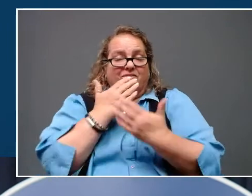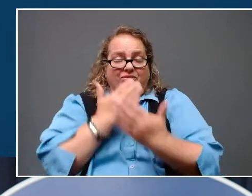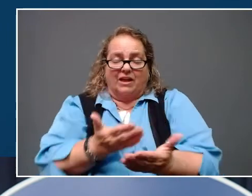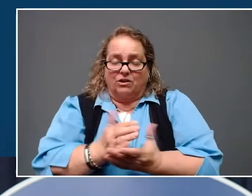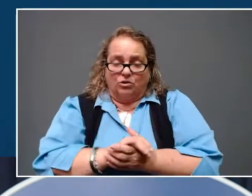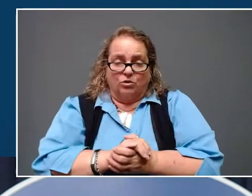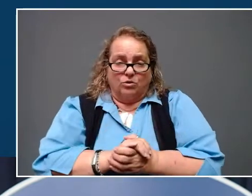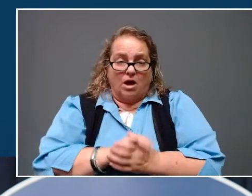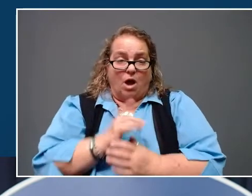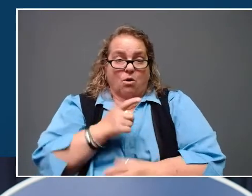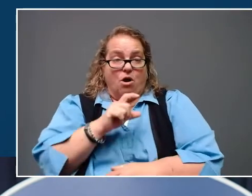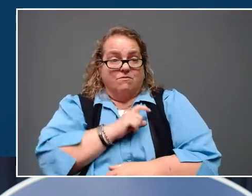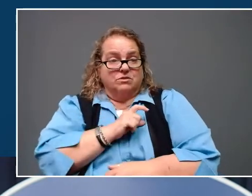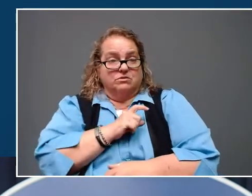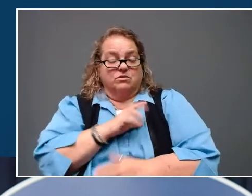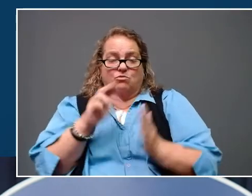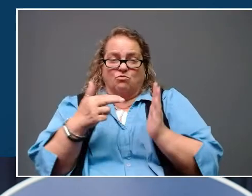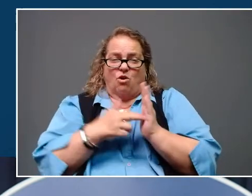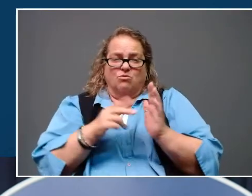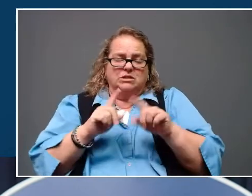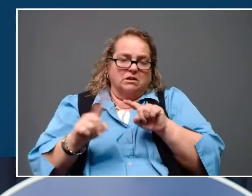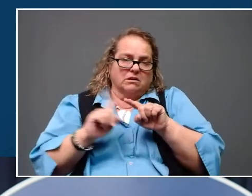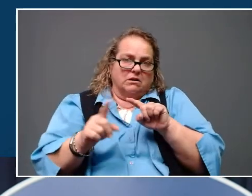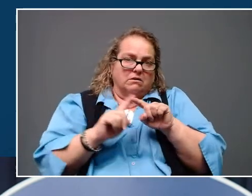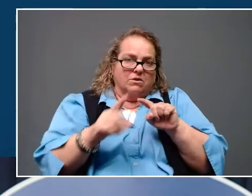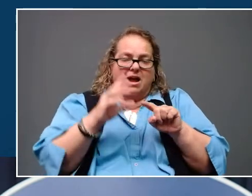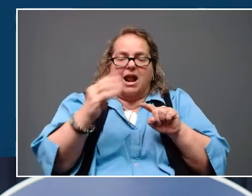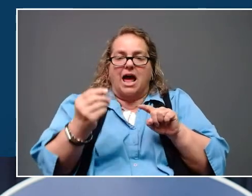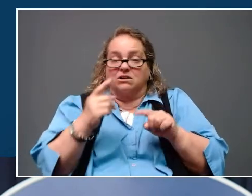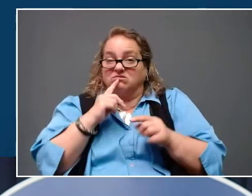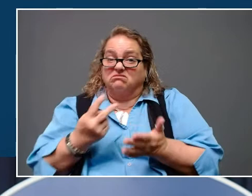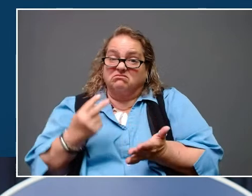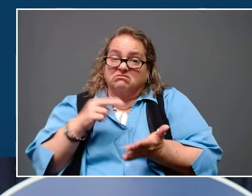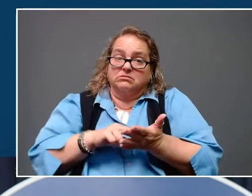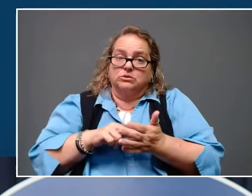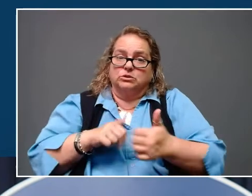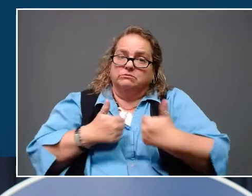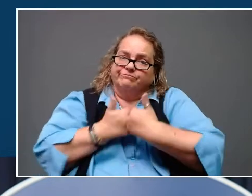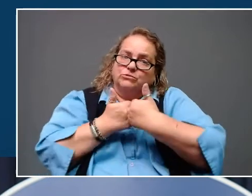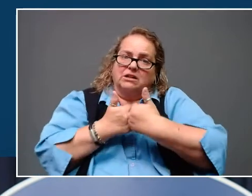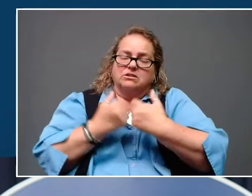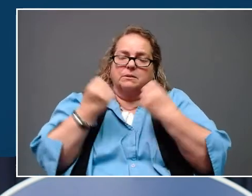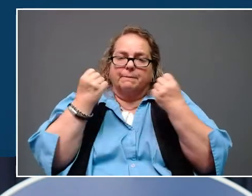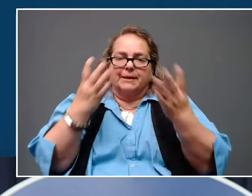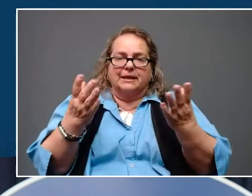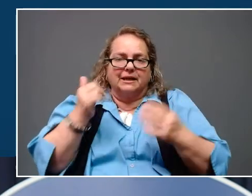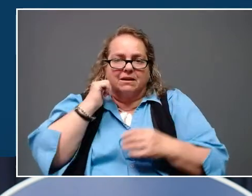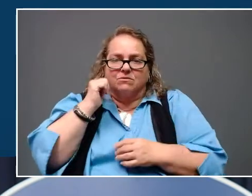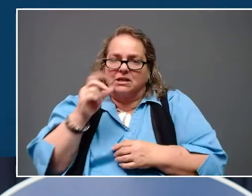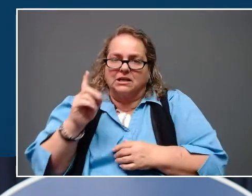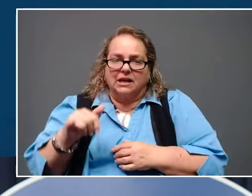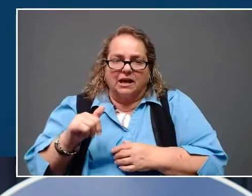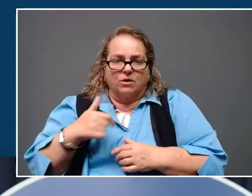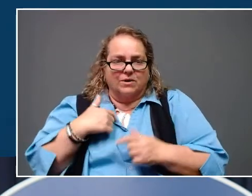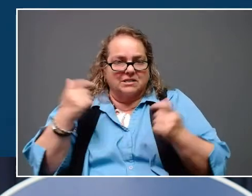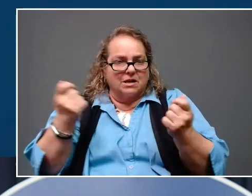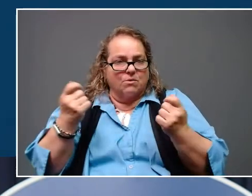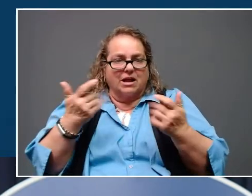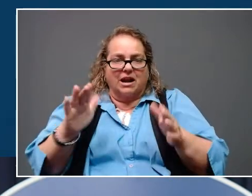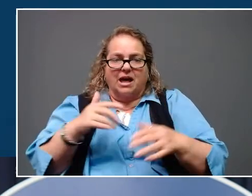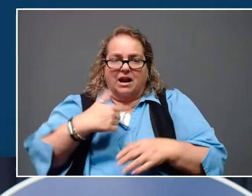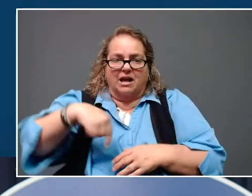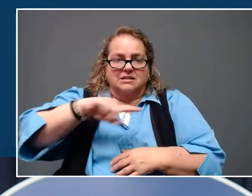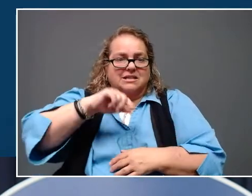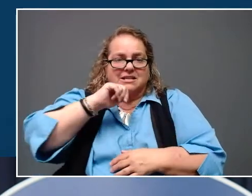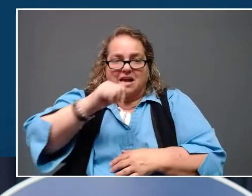and rise daily to meet challenges. But as we celebrate, let us not forget those who made the